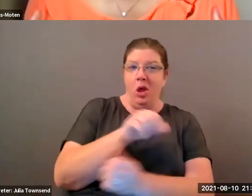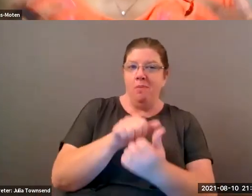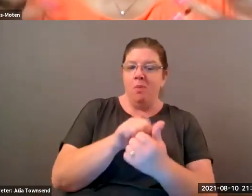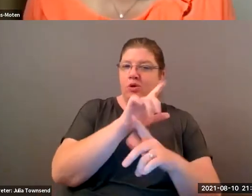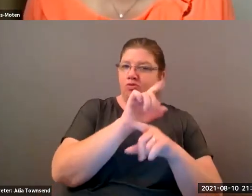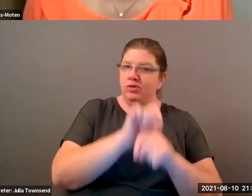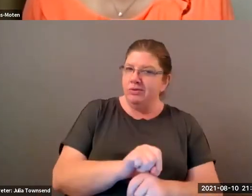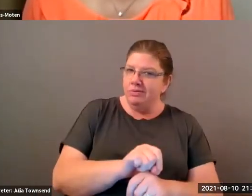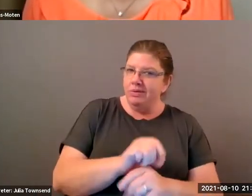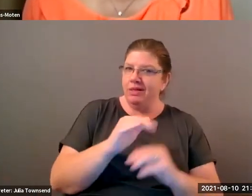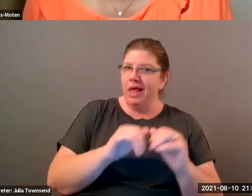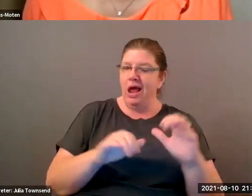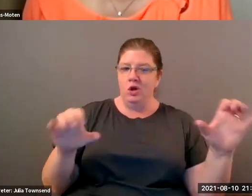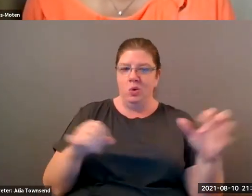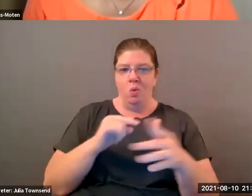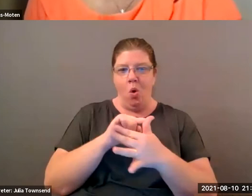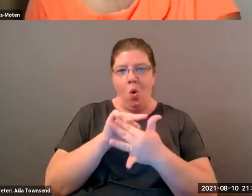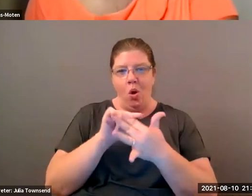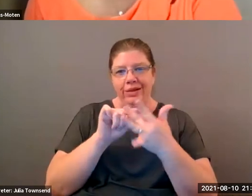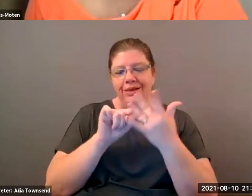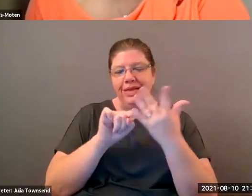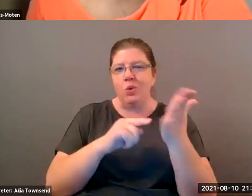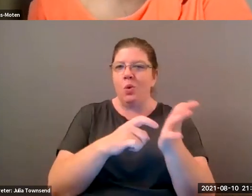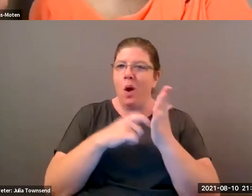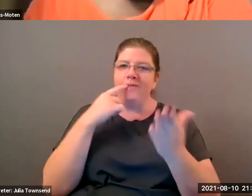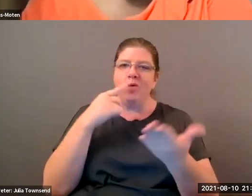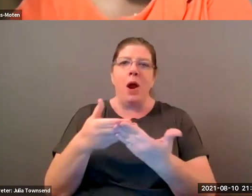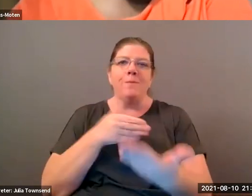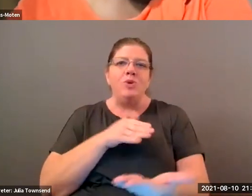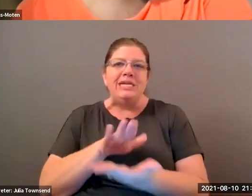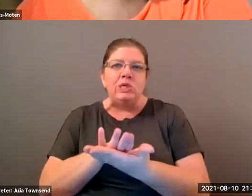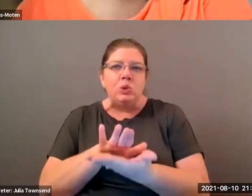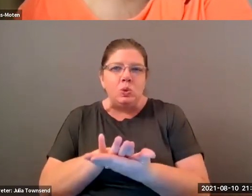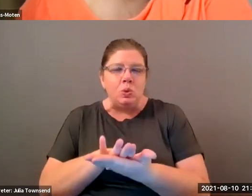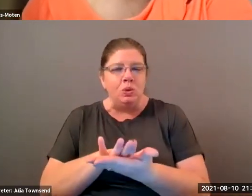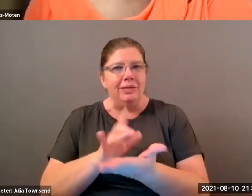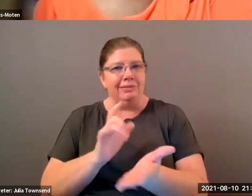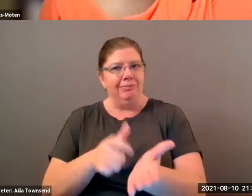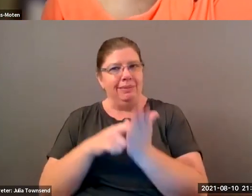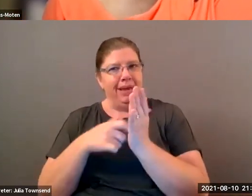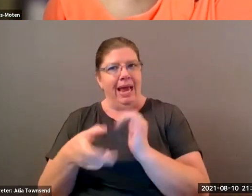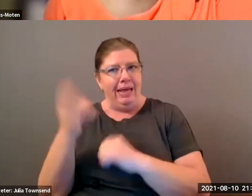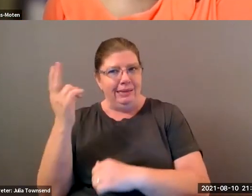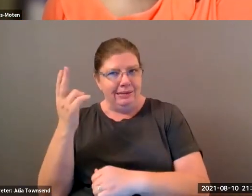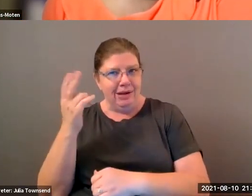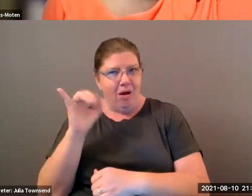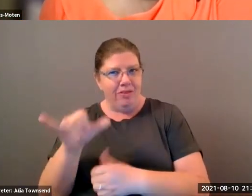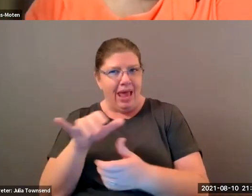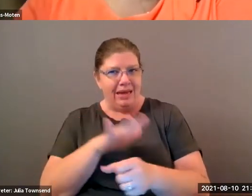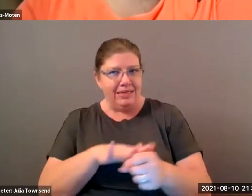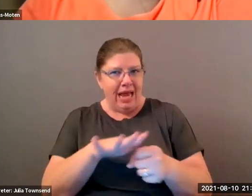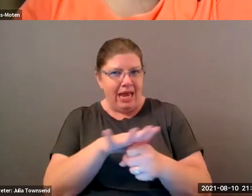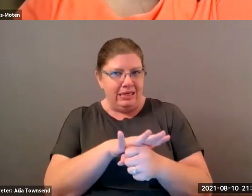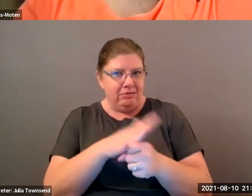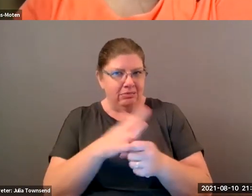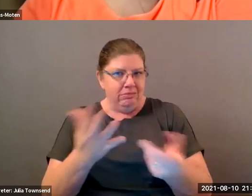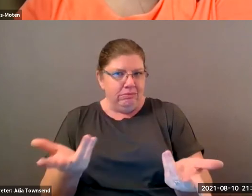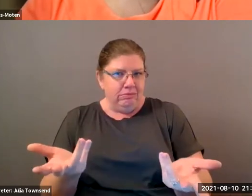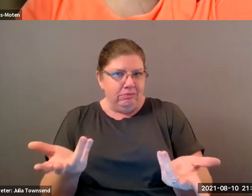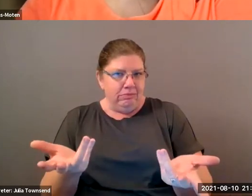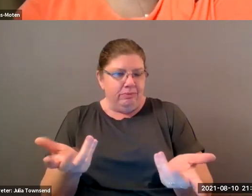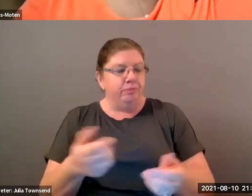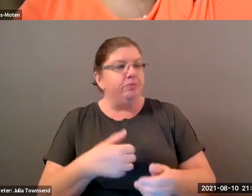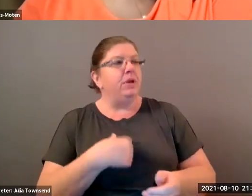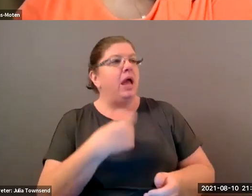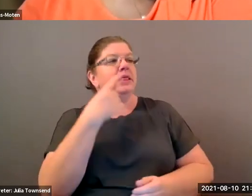opposed to having to do all the things that it takes to get a preschool, the demands of a preschool on that site? I